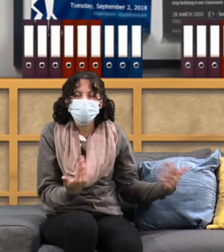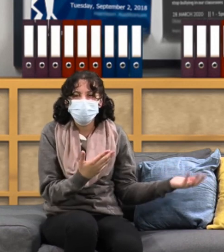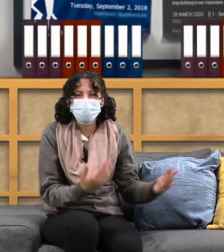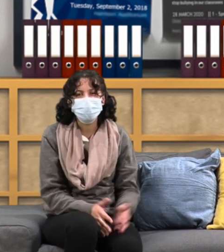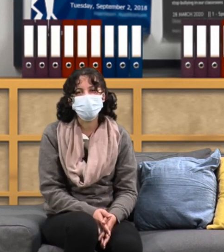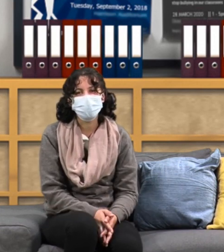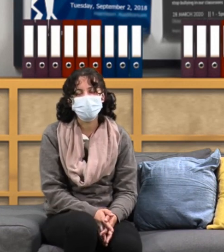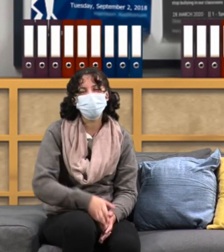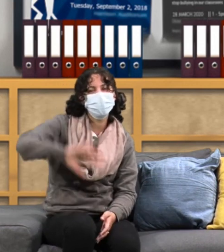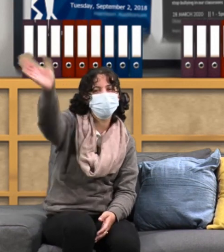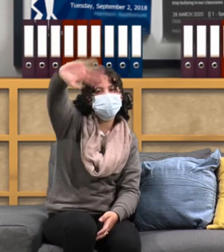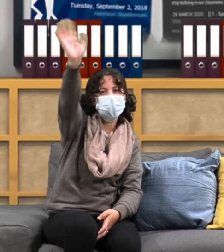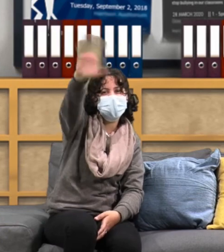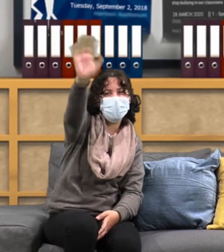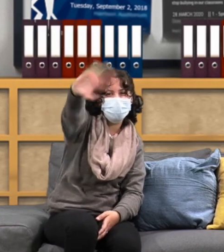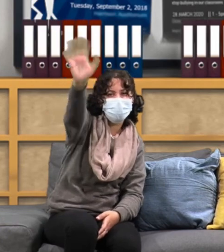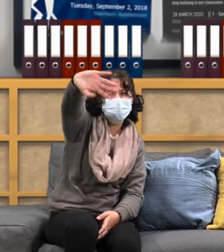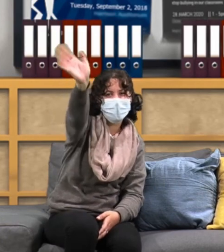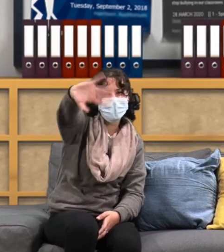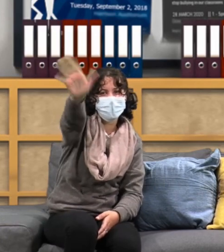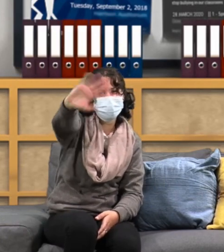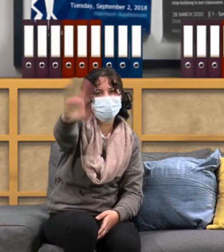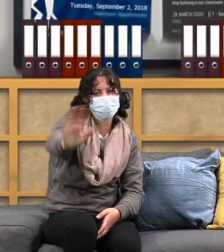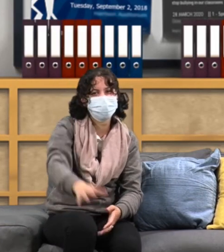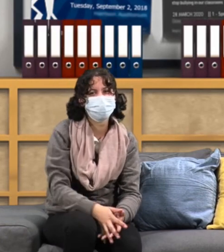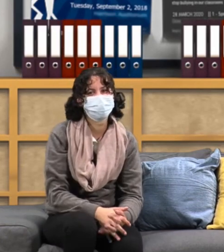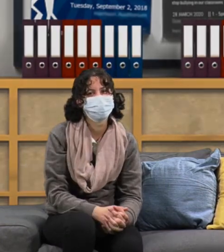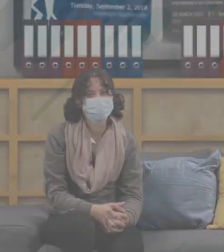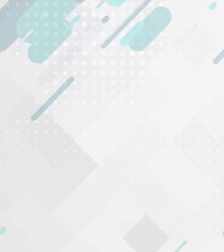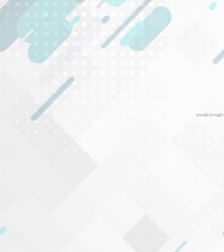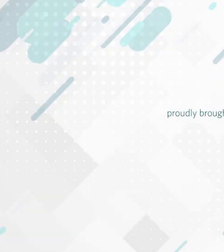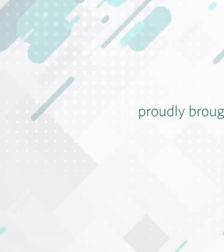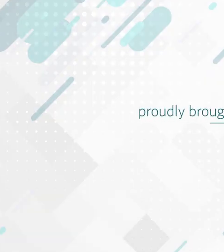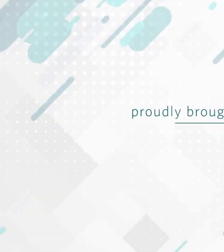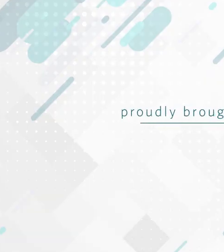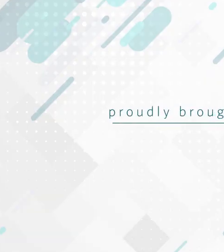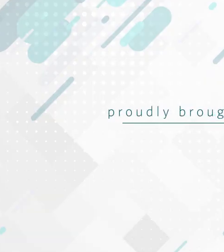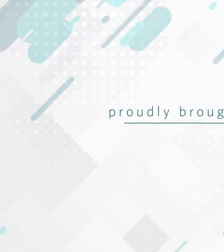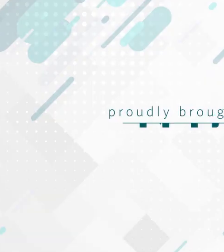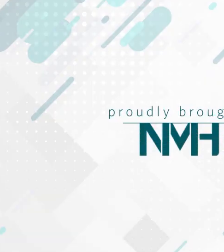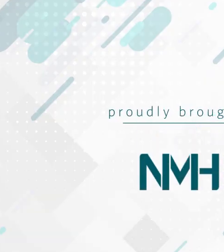in studio, till next time, it's bye-bye. Bye-bye. Bye-bye.